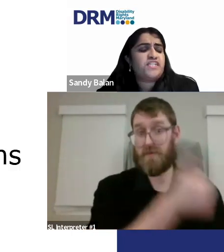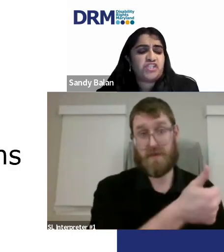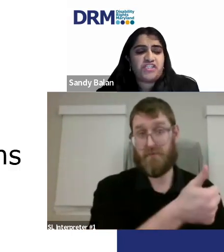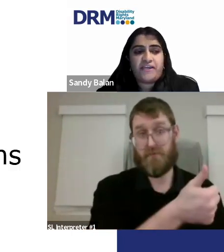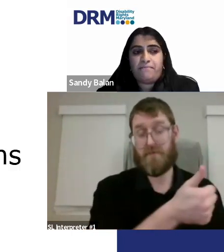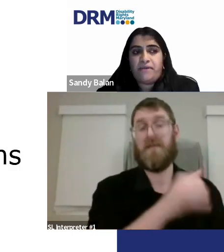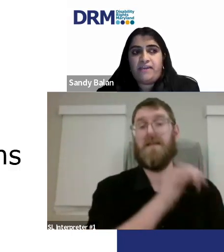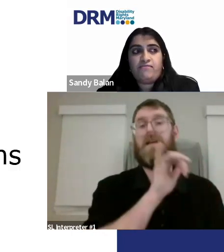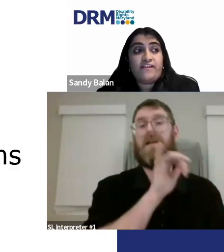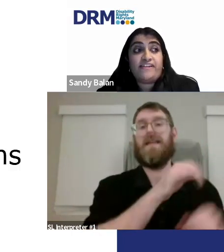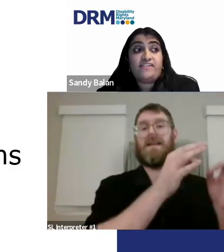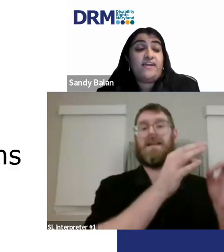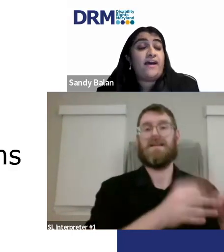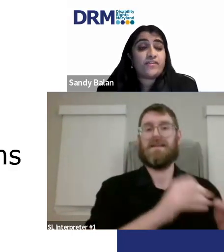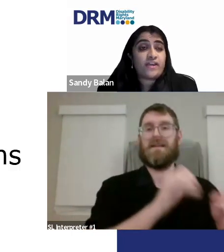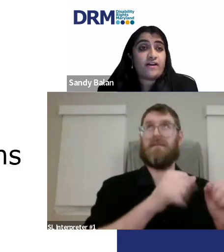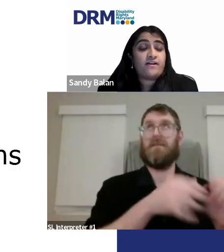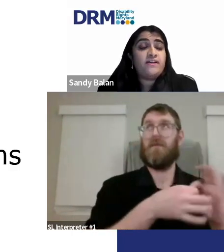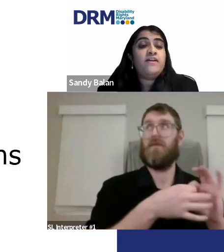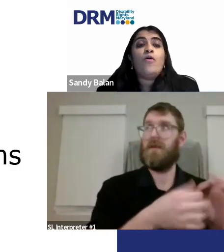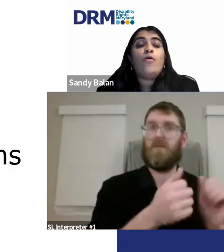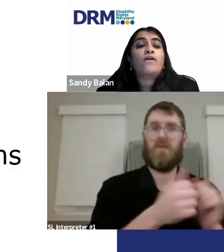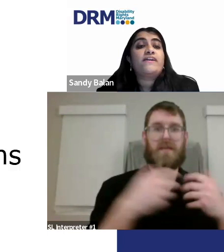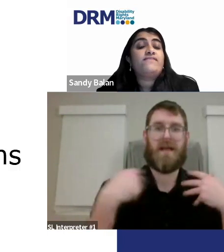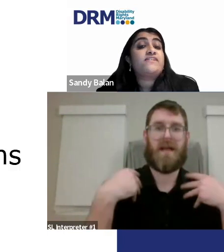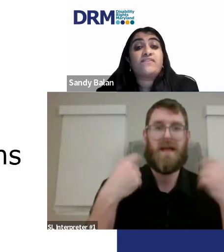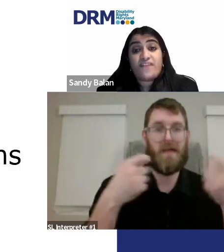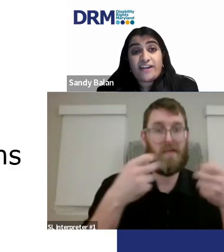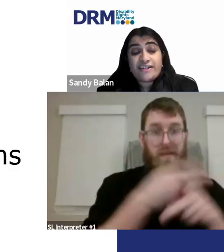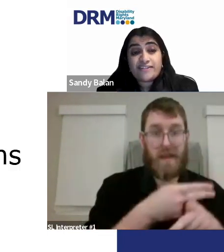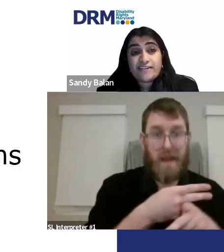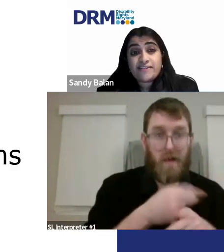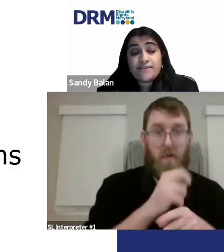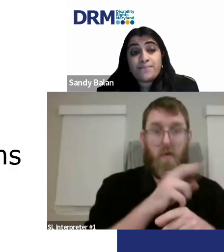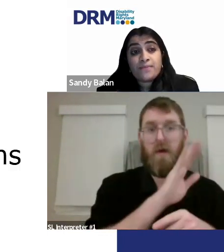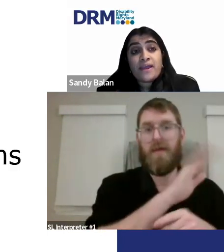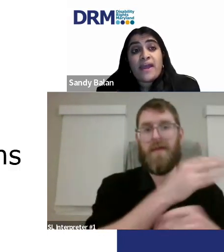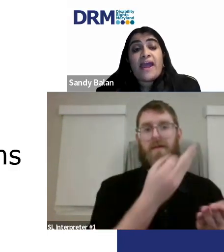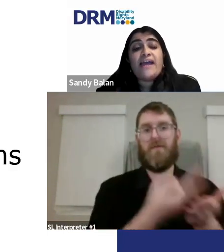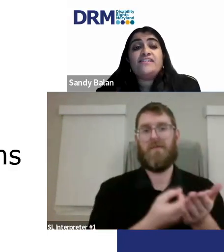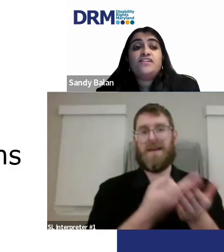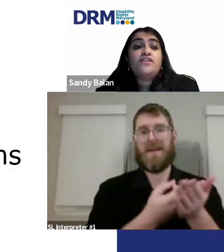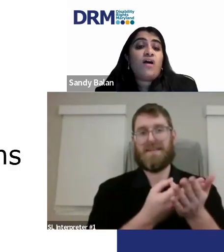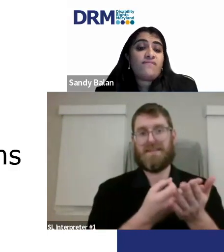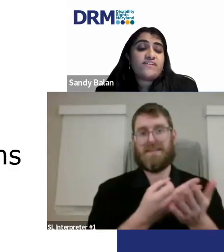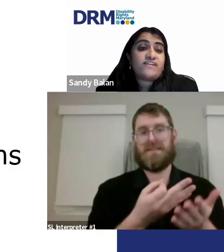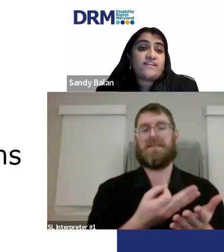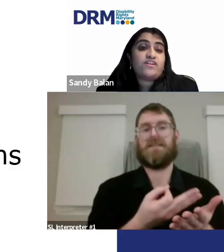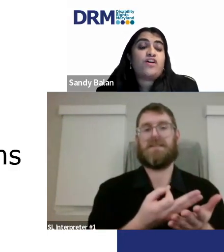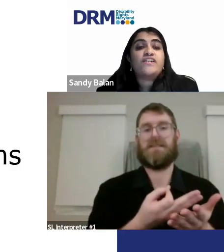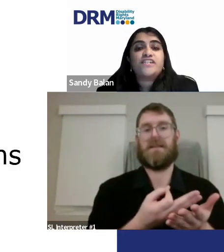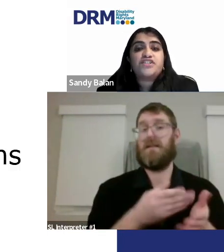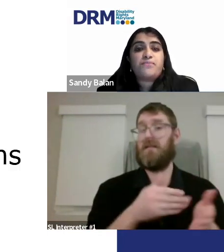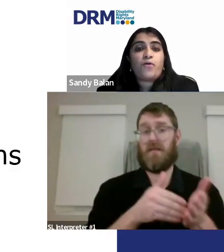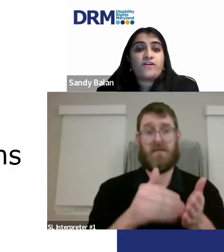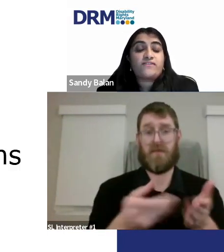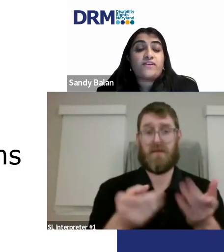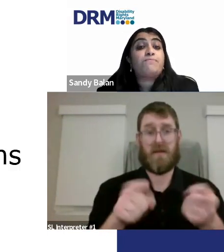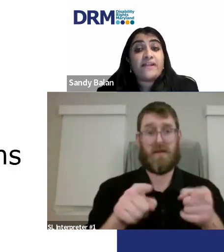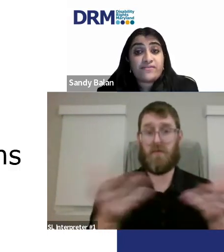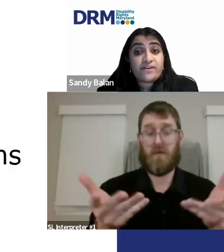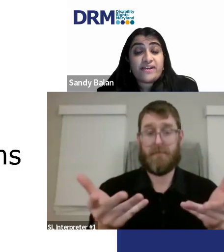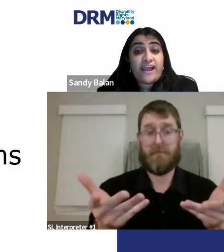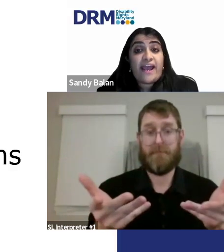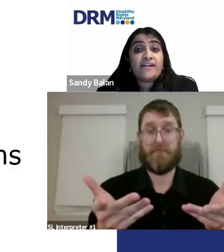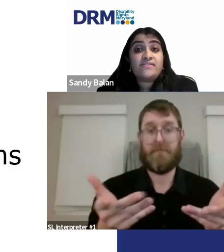And those decisions can be related to healthcare or even to their finances. And too often, guardianship